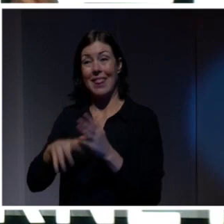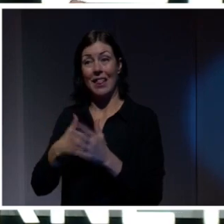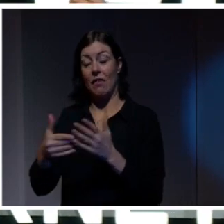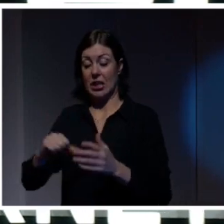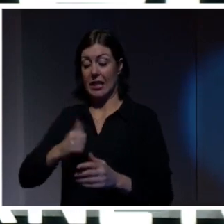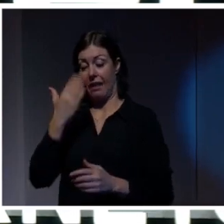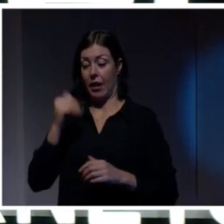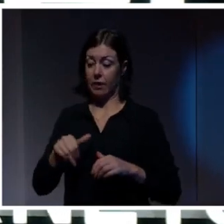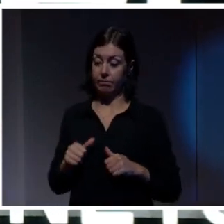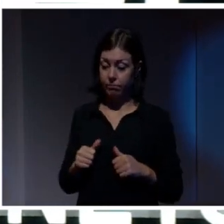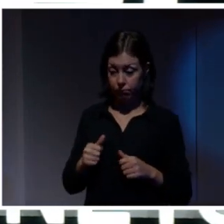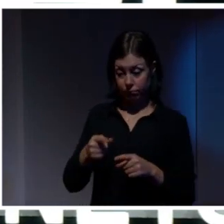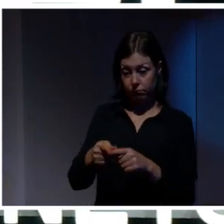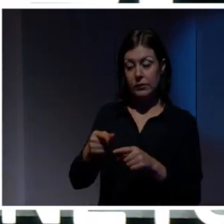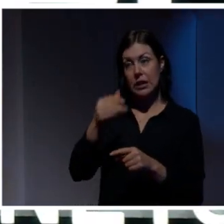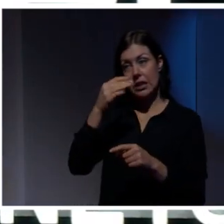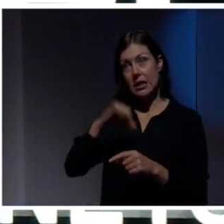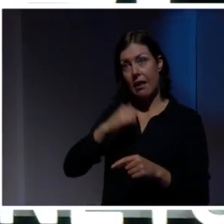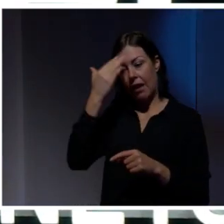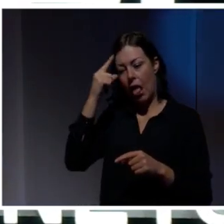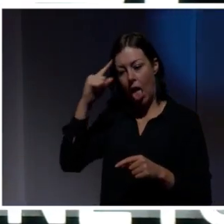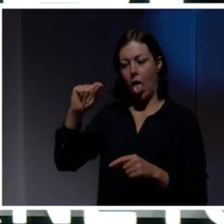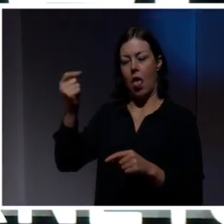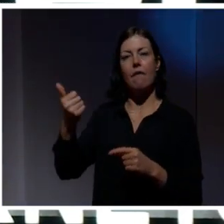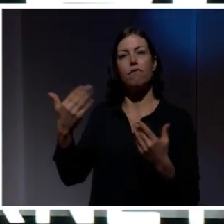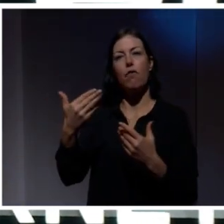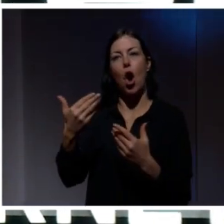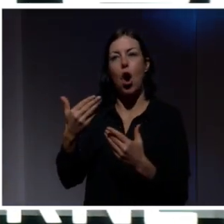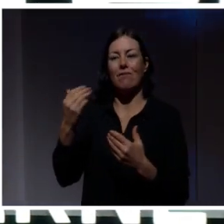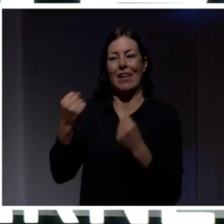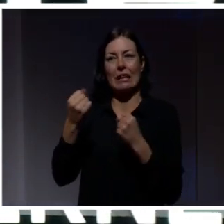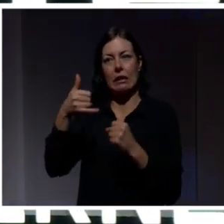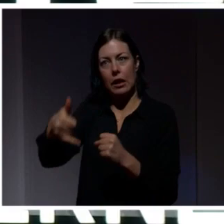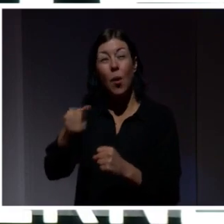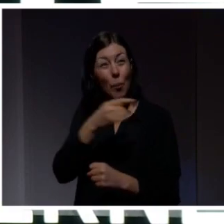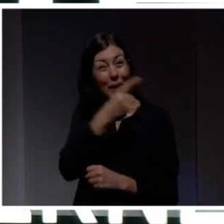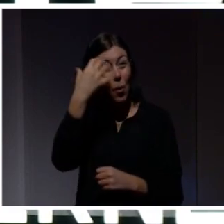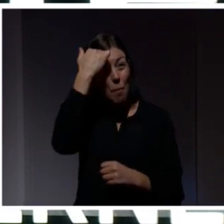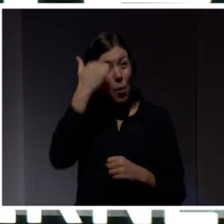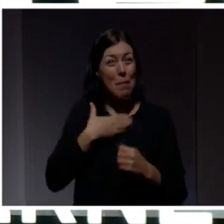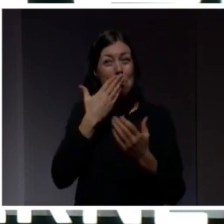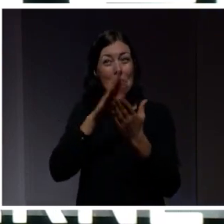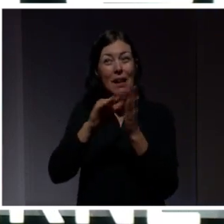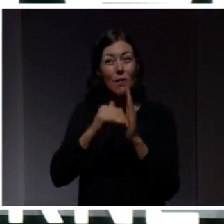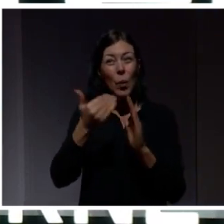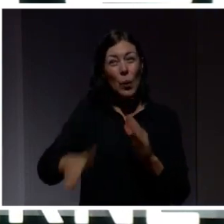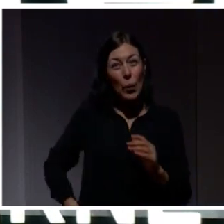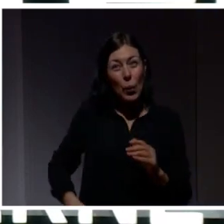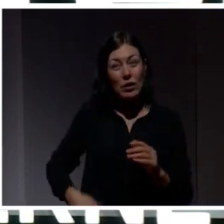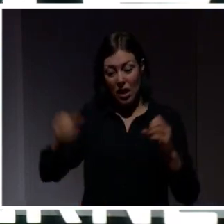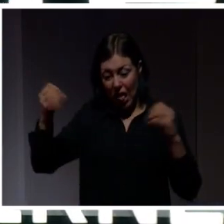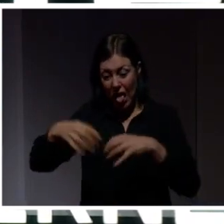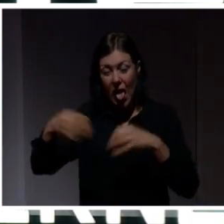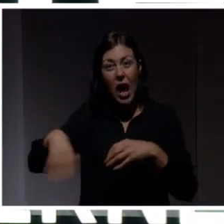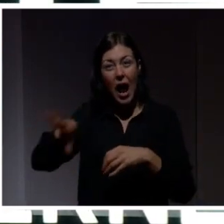figure out what's important in that data. So if you imagine, if you remember my picture of a dog, you put in a lot of pictures, you